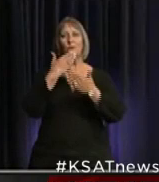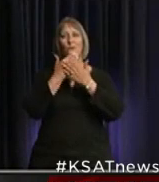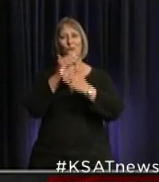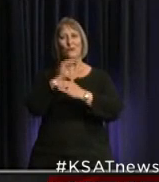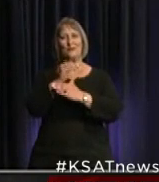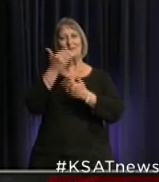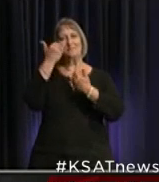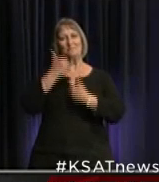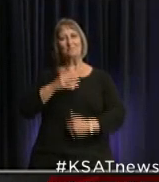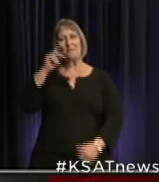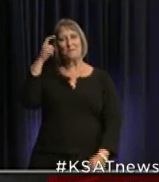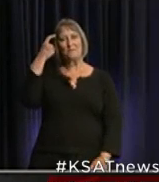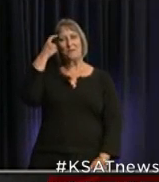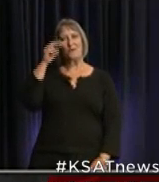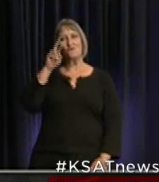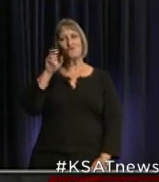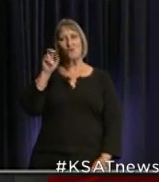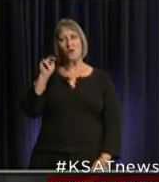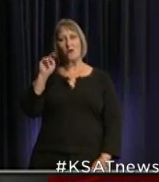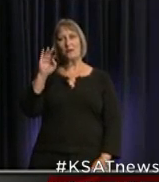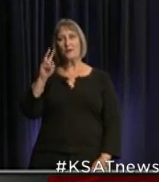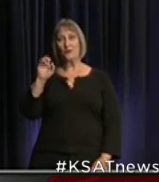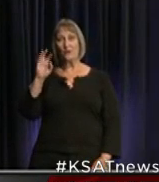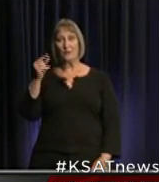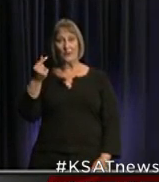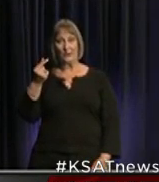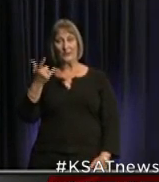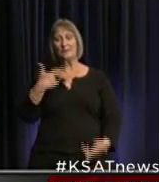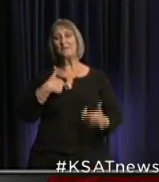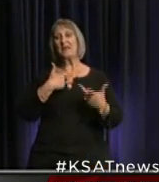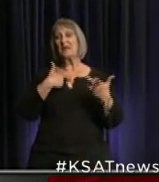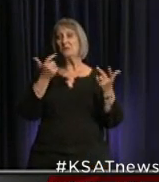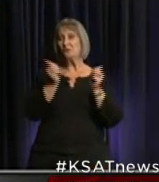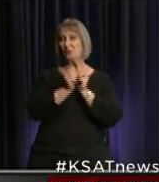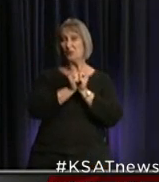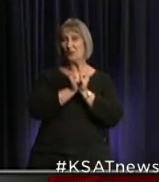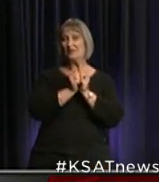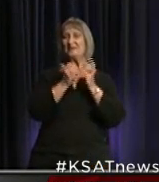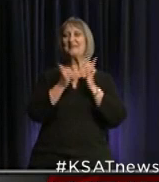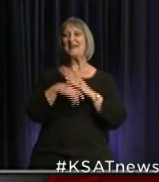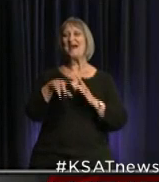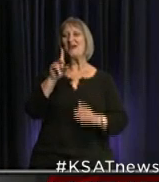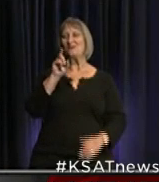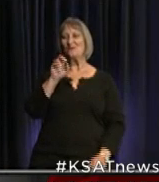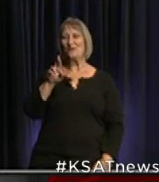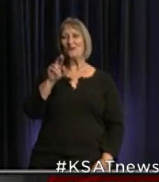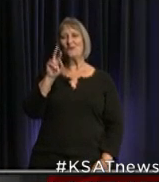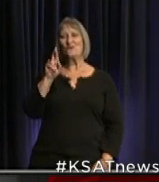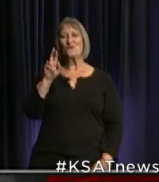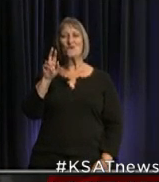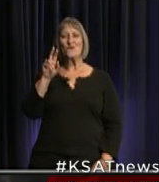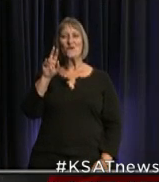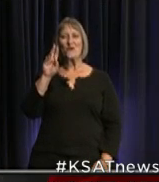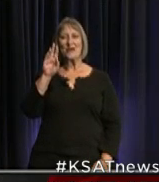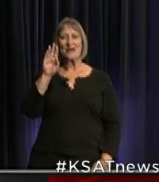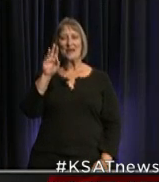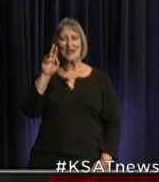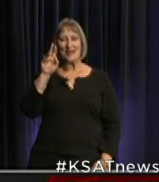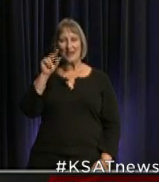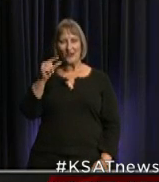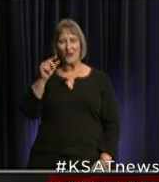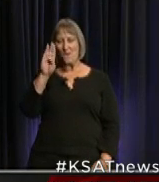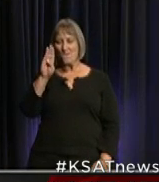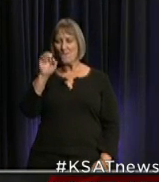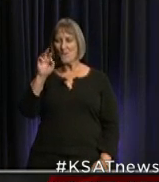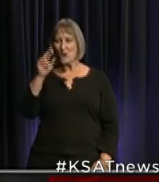I'm Mayor Ron Nirenberg, joined tonight by Dr. Ruth Bergman, who is the COVID liaison for Judge Nelson Wolf.